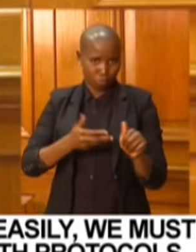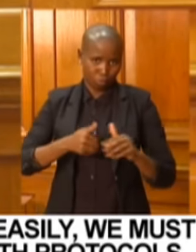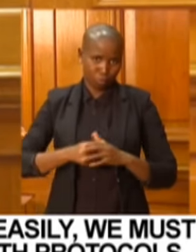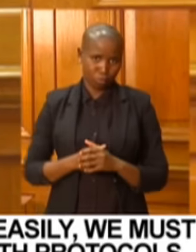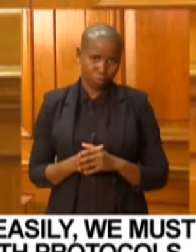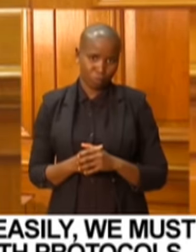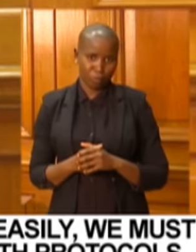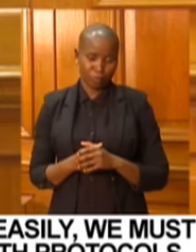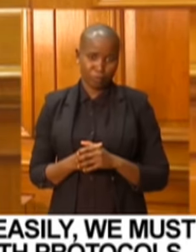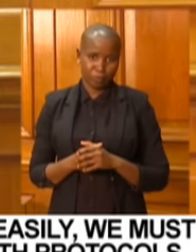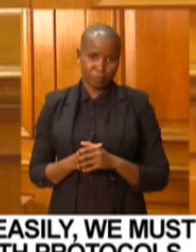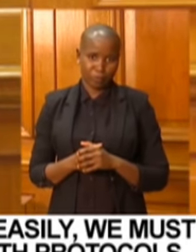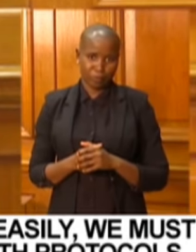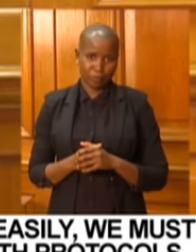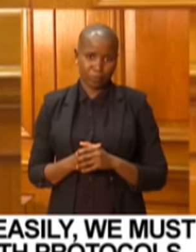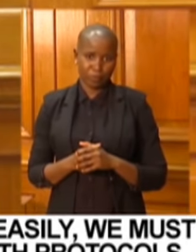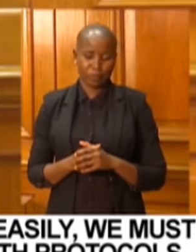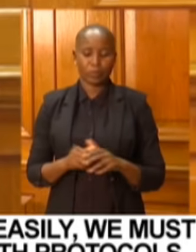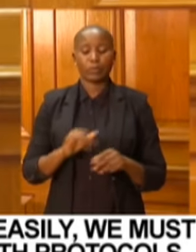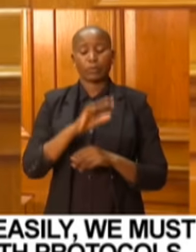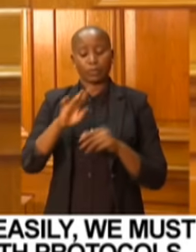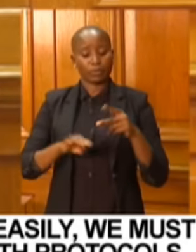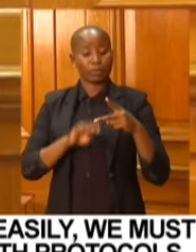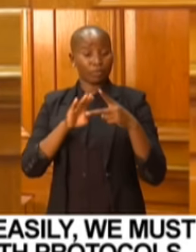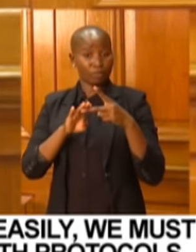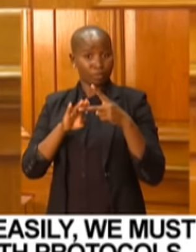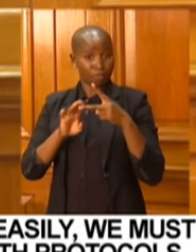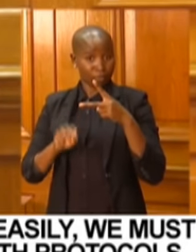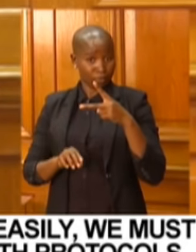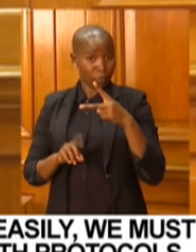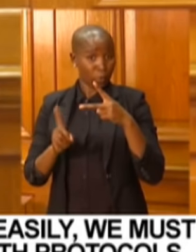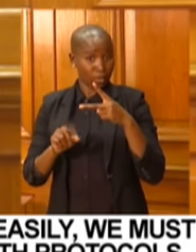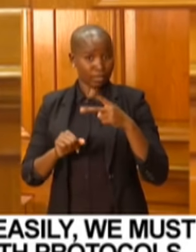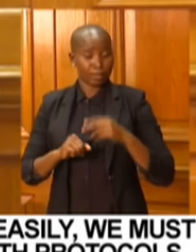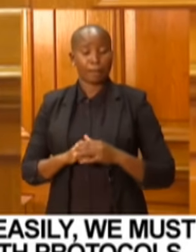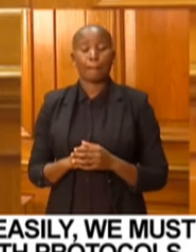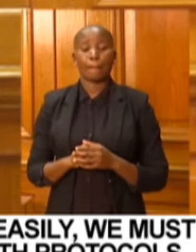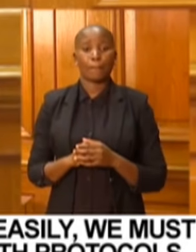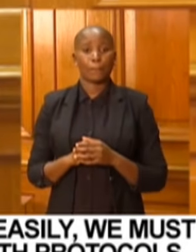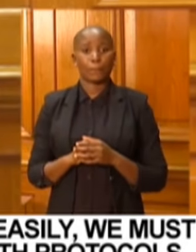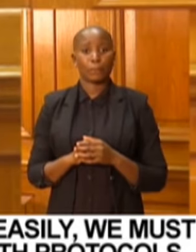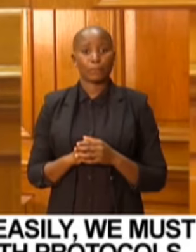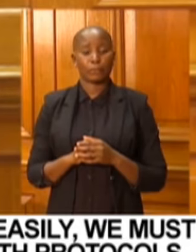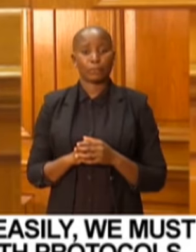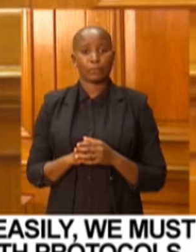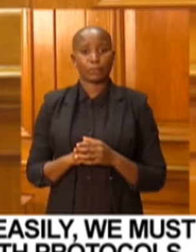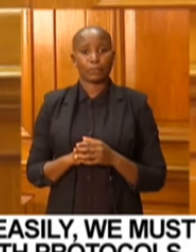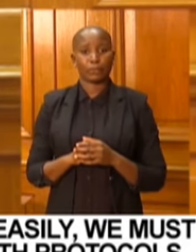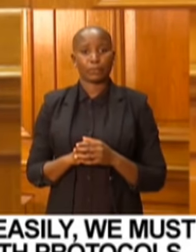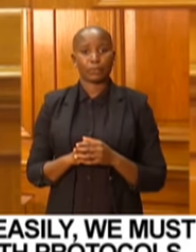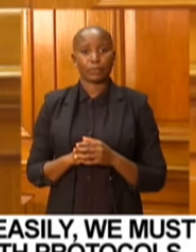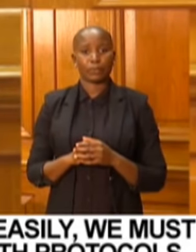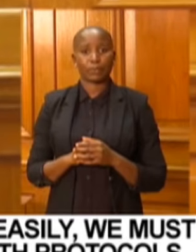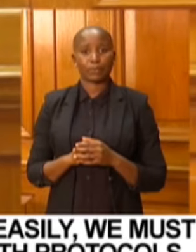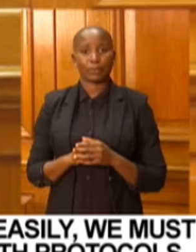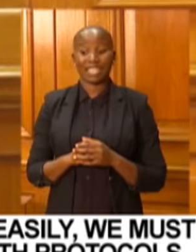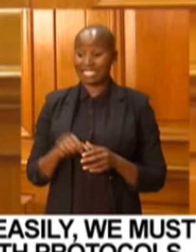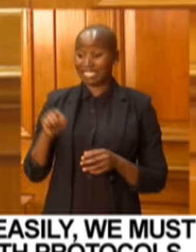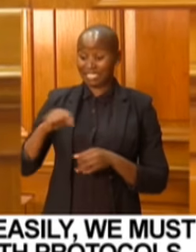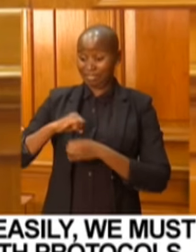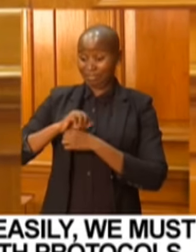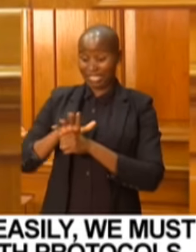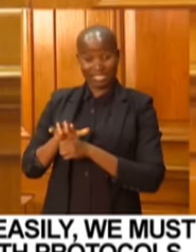Secondly, we will undertake to defeat this virus